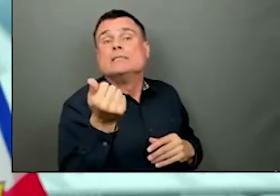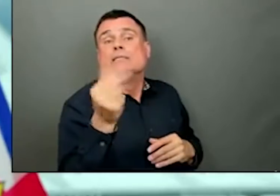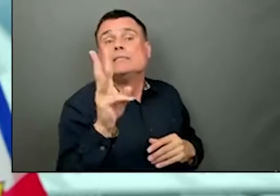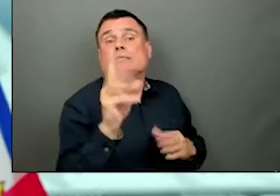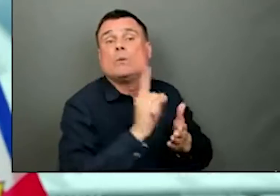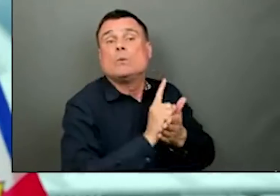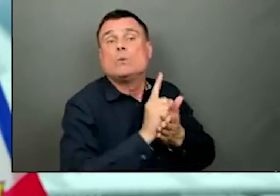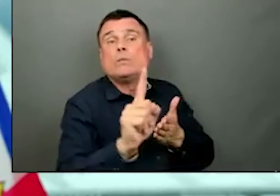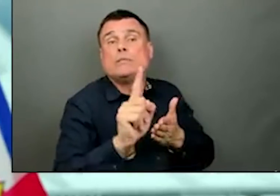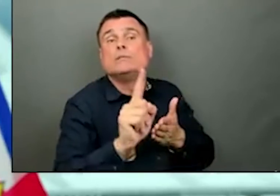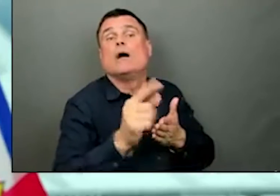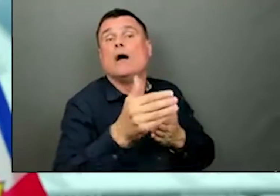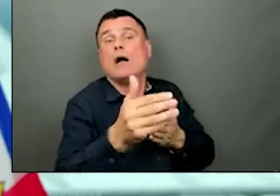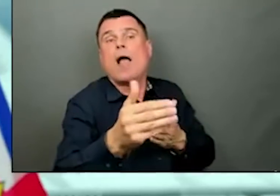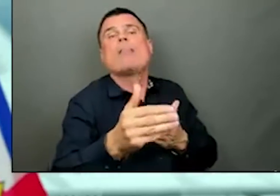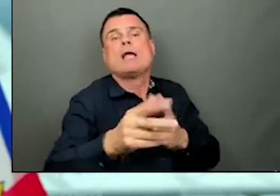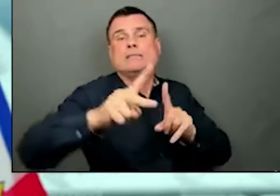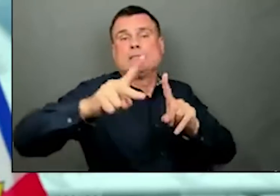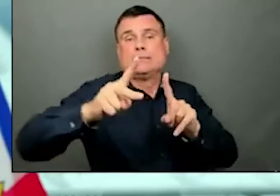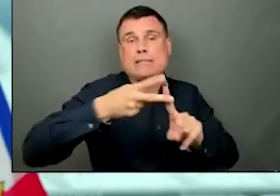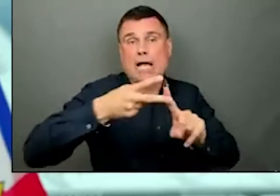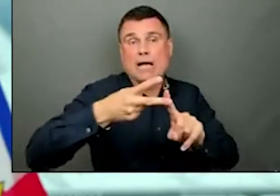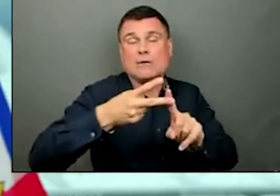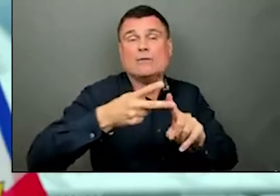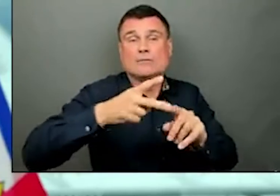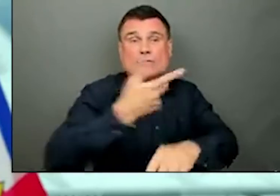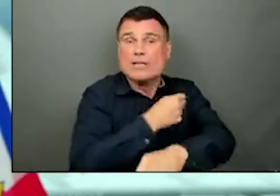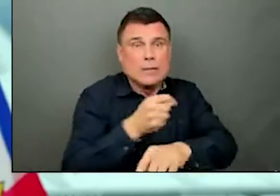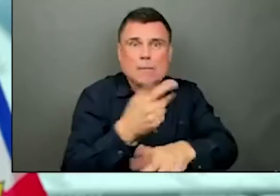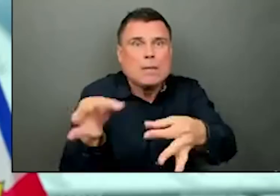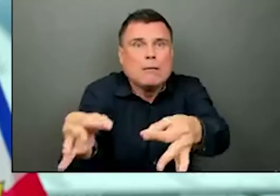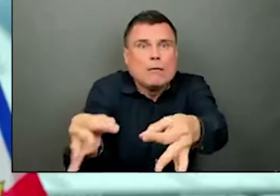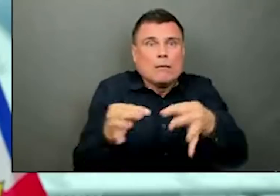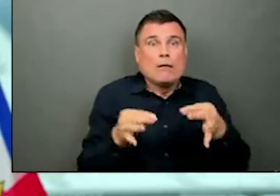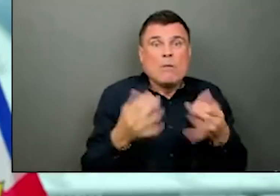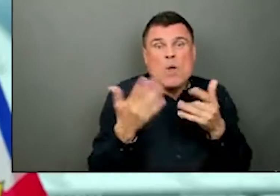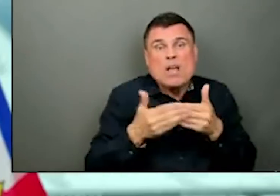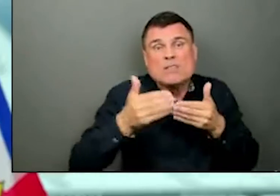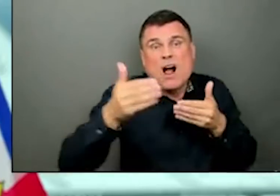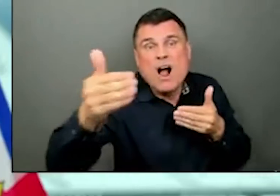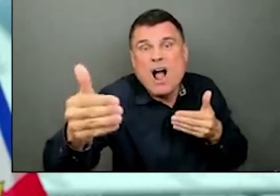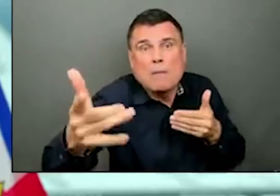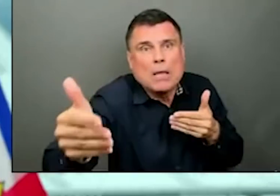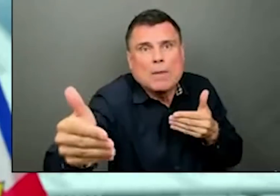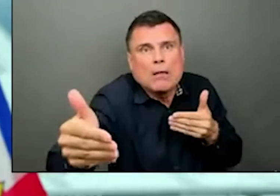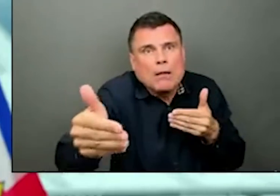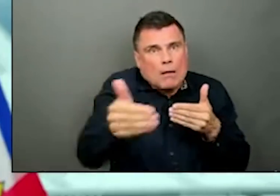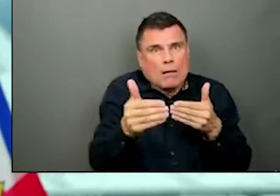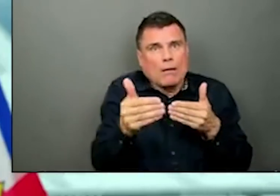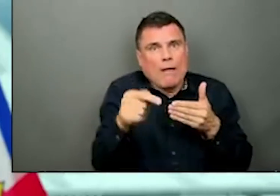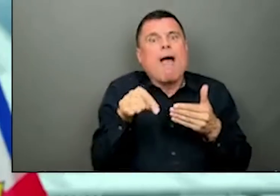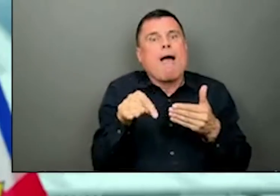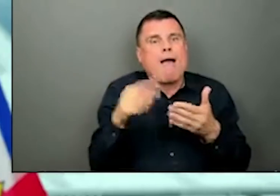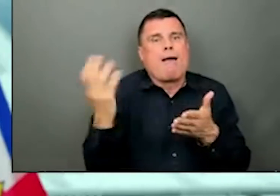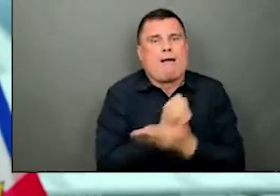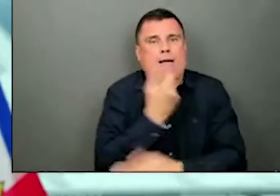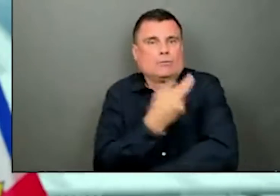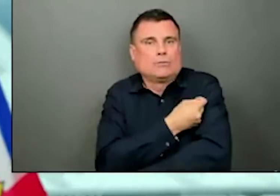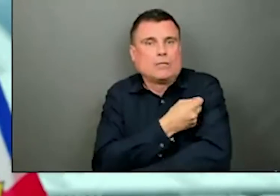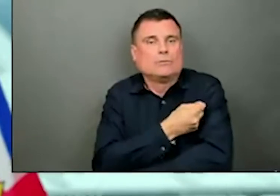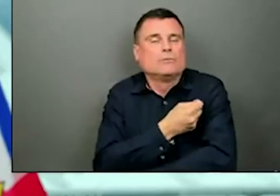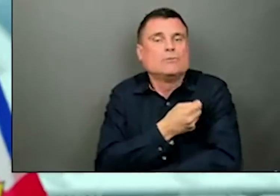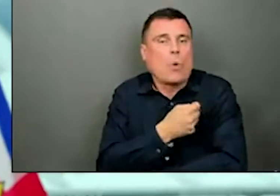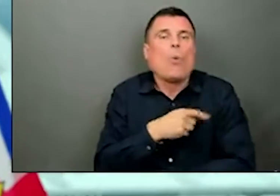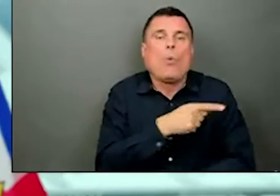second dose, and we've been doing that and will continue to do that as more people get up to that 3 to 4